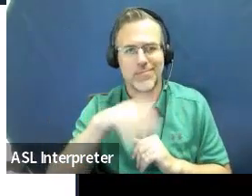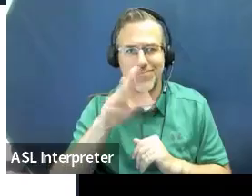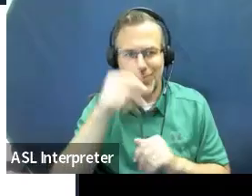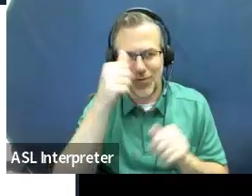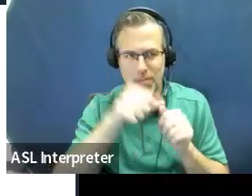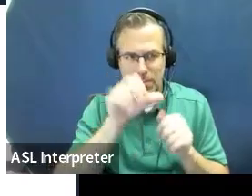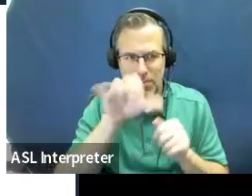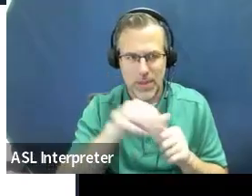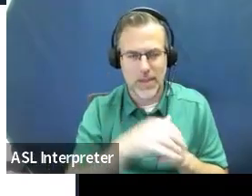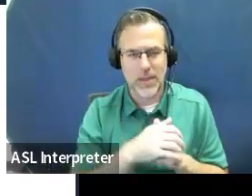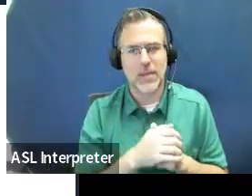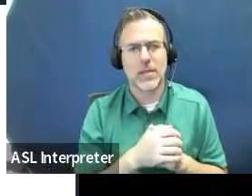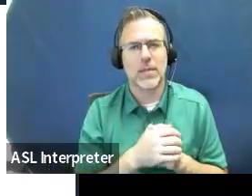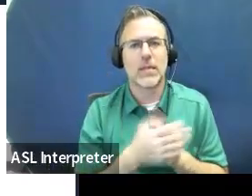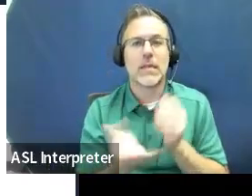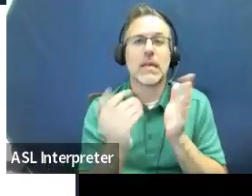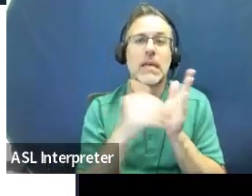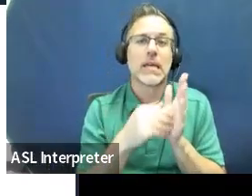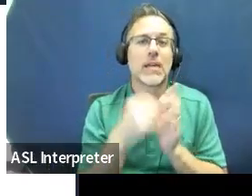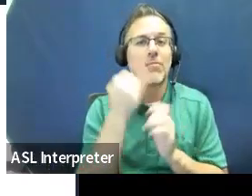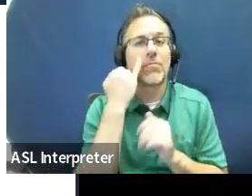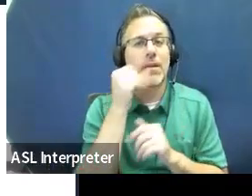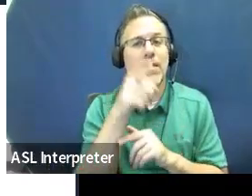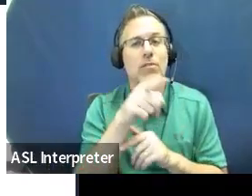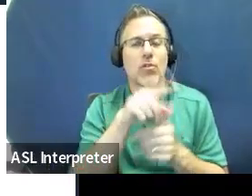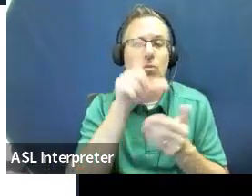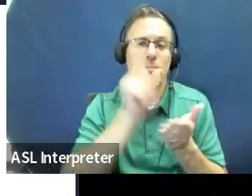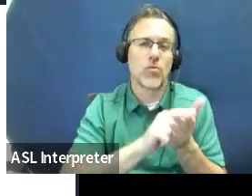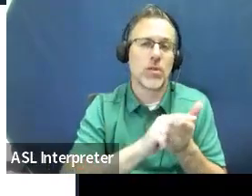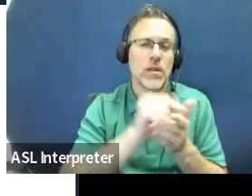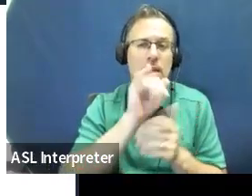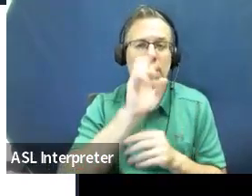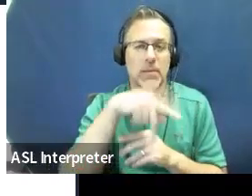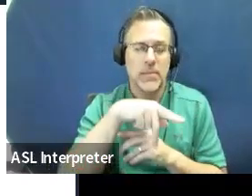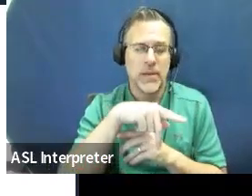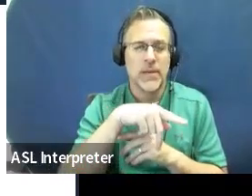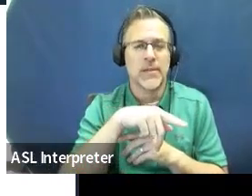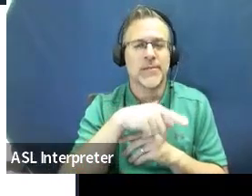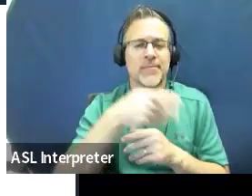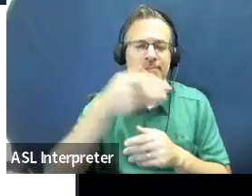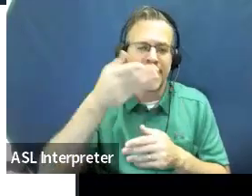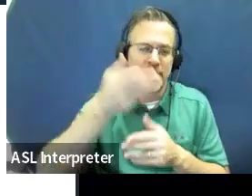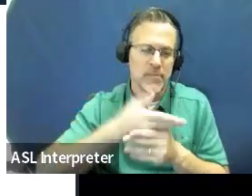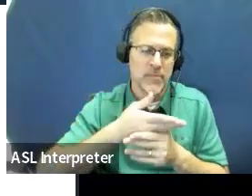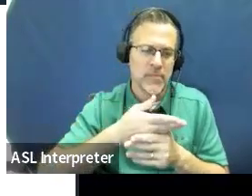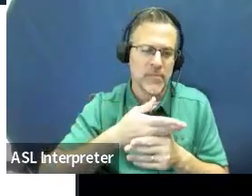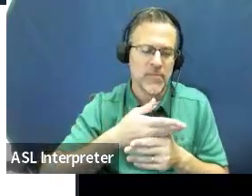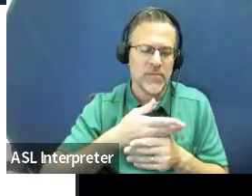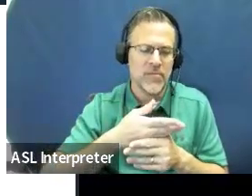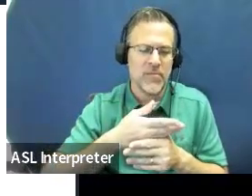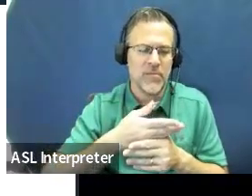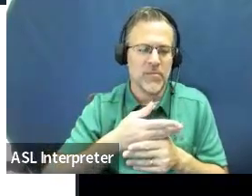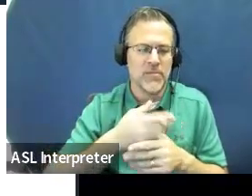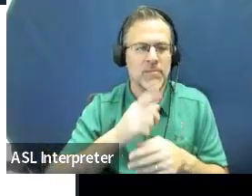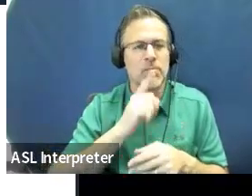Again, if you're printing off your IEP to put it in the file, make sure you're stapling that rubric right to